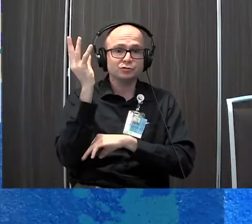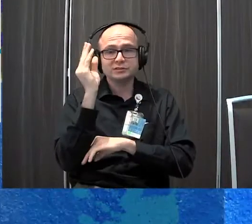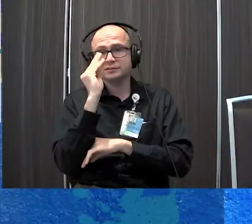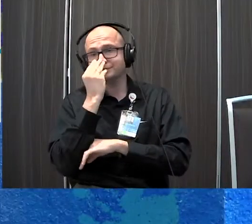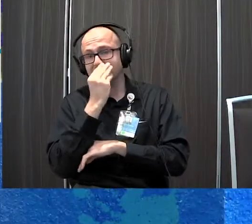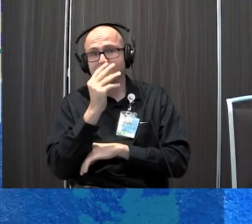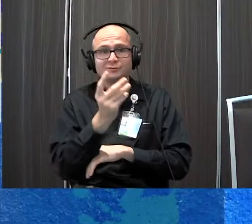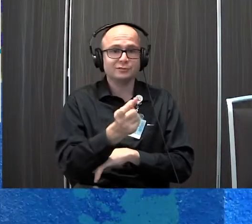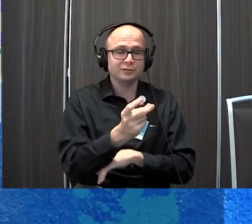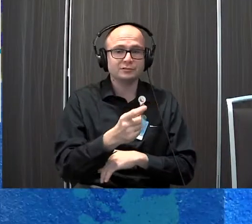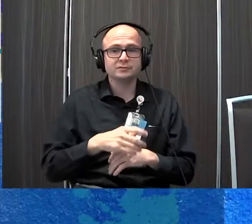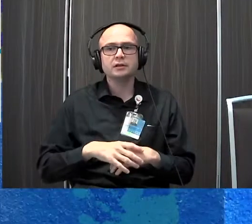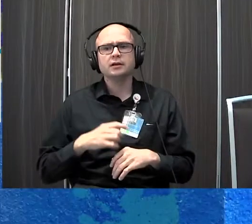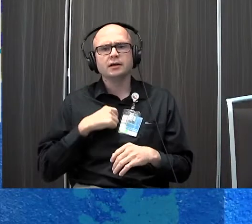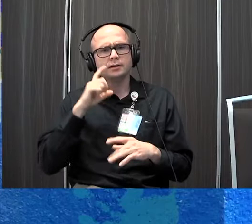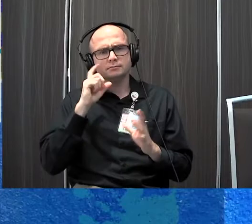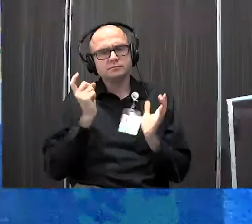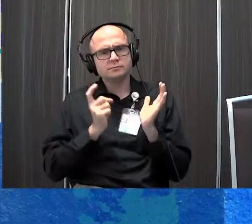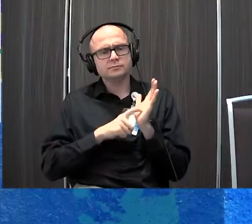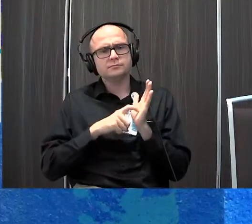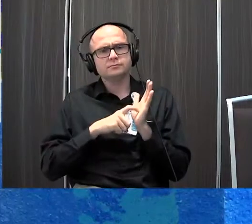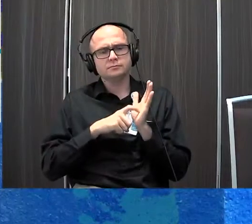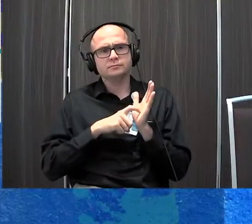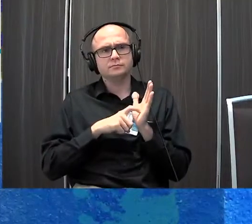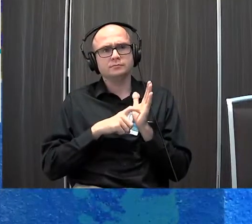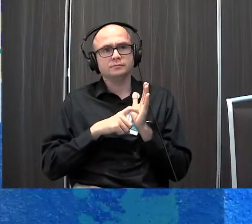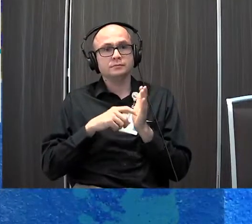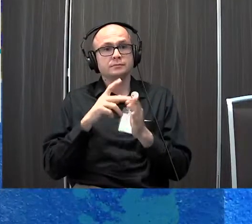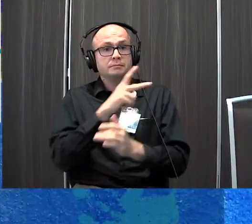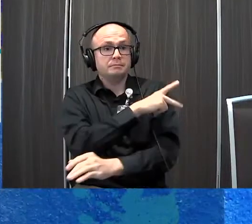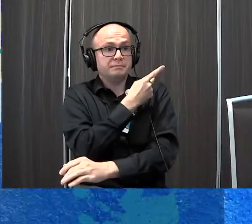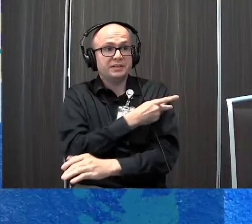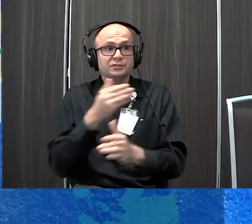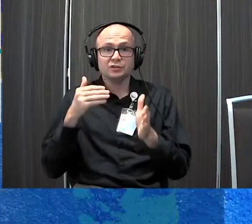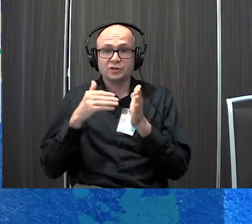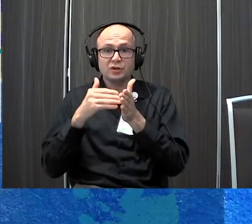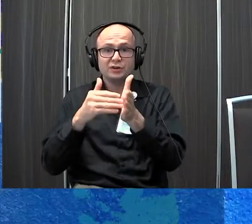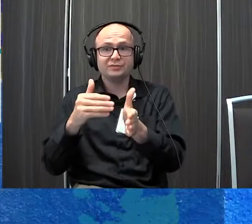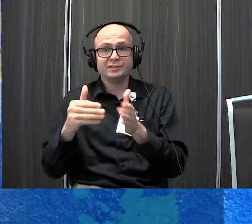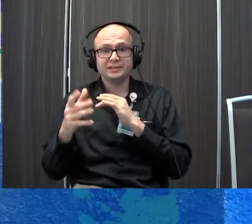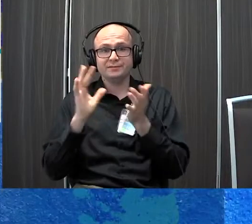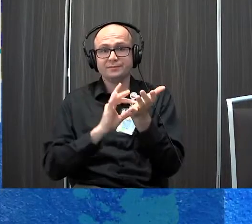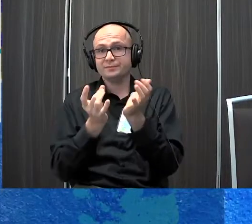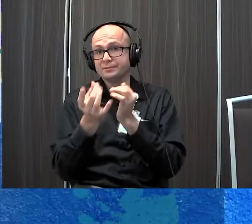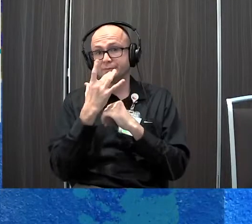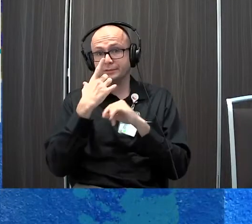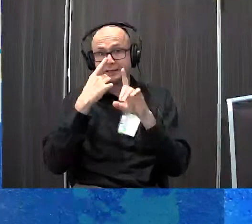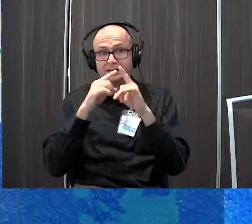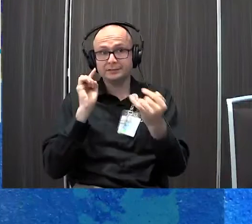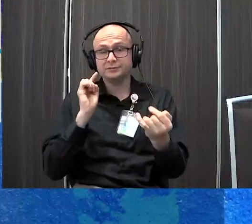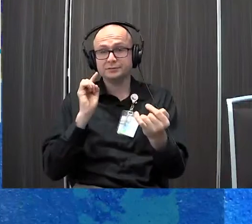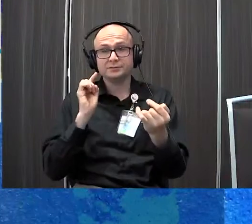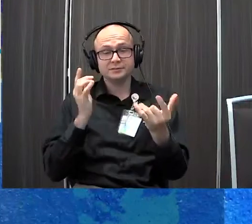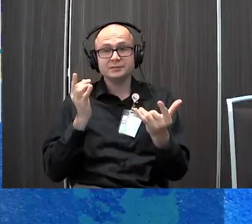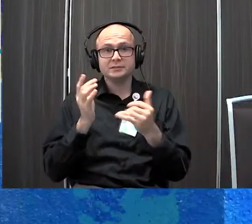things. But what I do notice is that patients often have antibiotic allergies, and that is worth